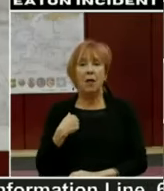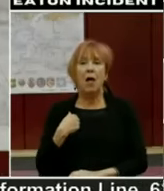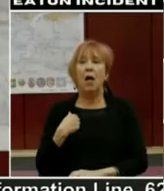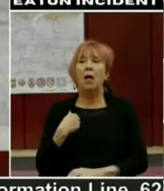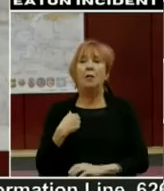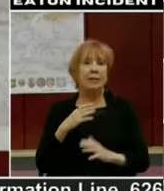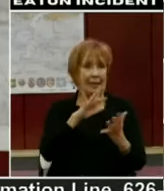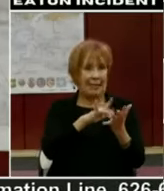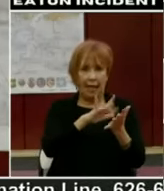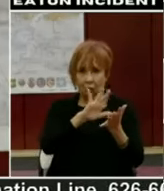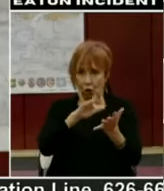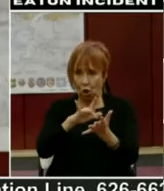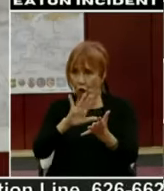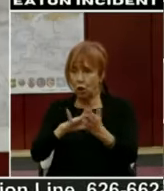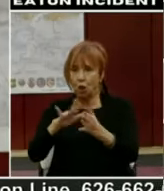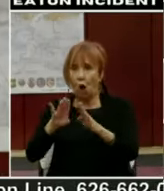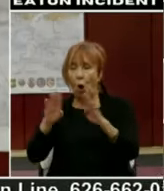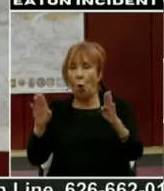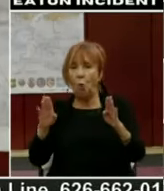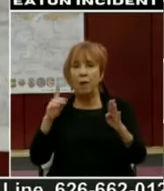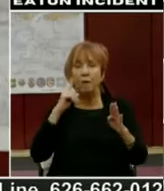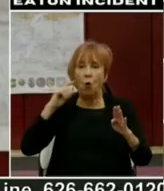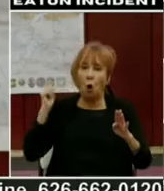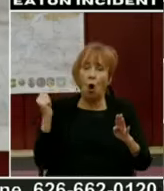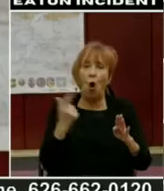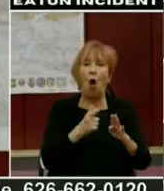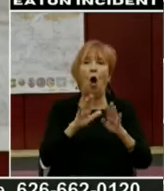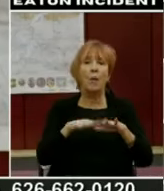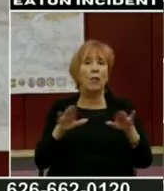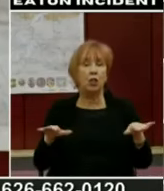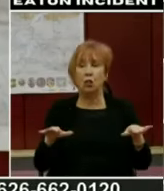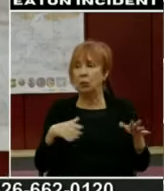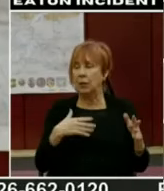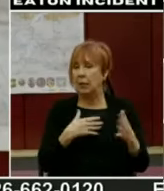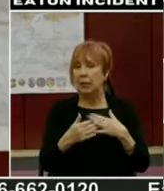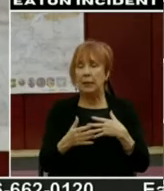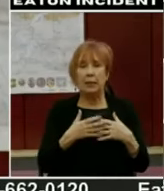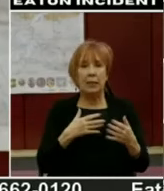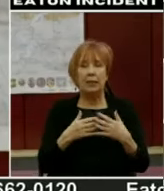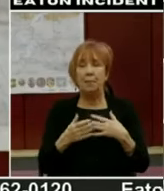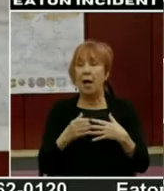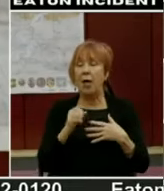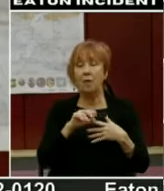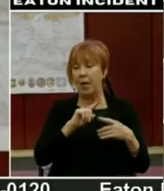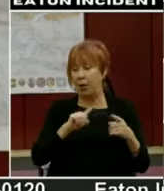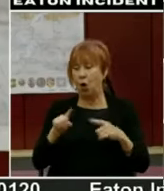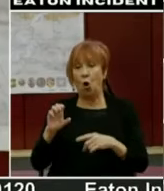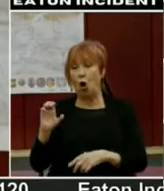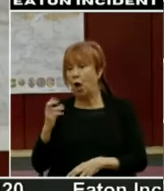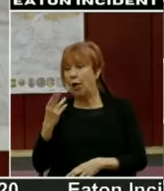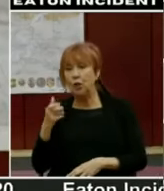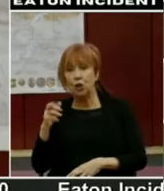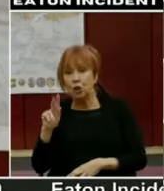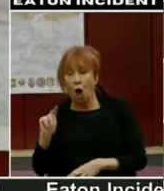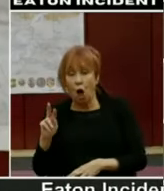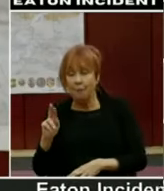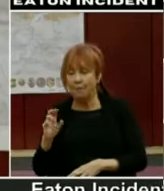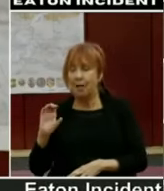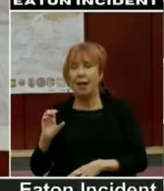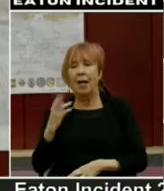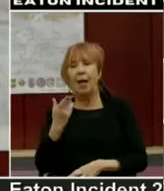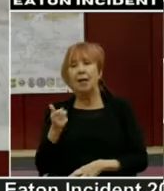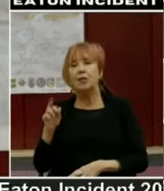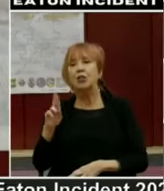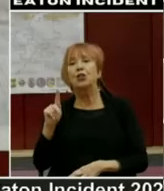open to all children, regardless if they attend a charter school, a private school, or one of our